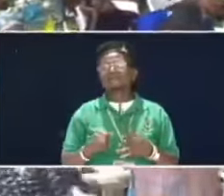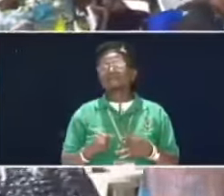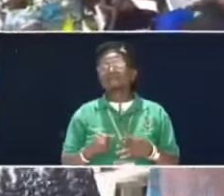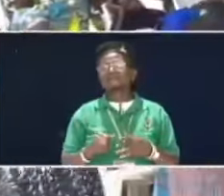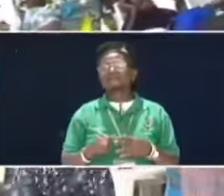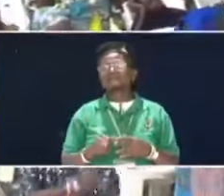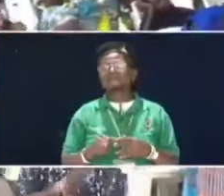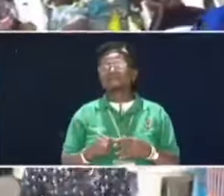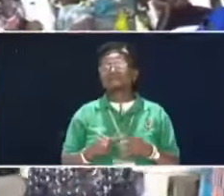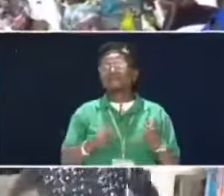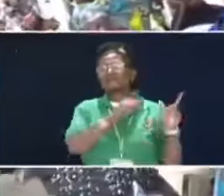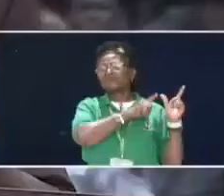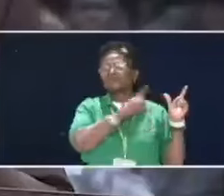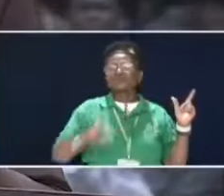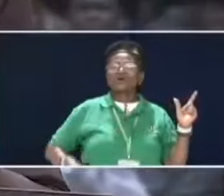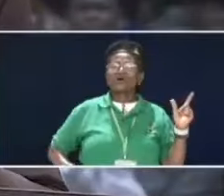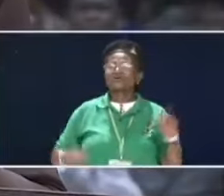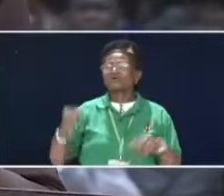Lord of hosts,